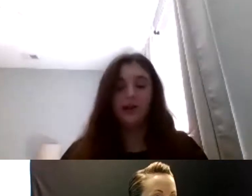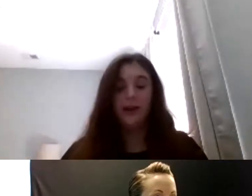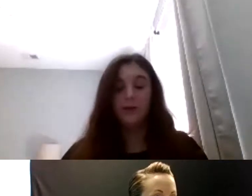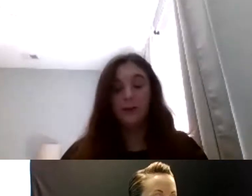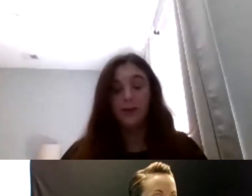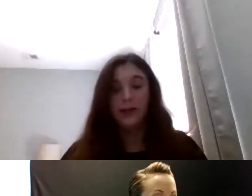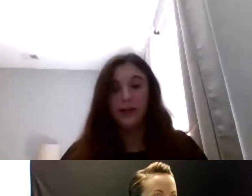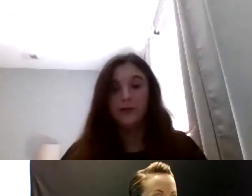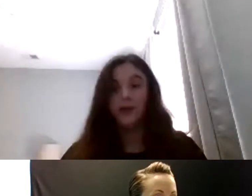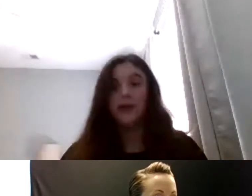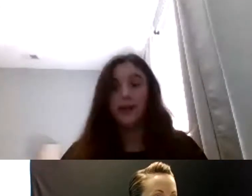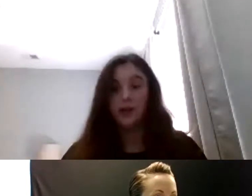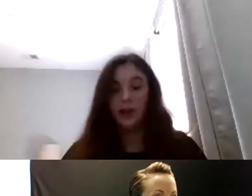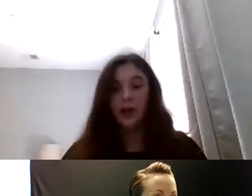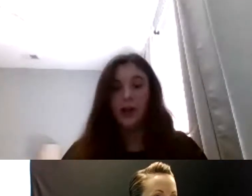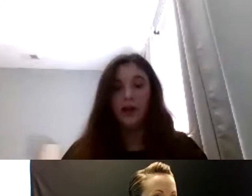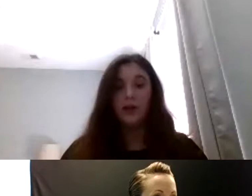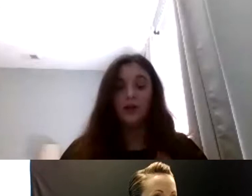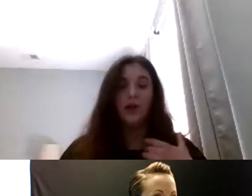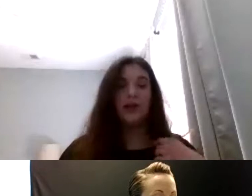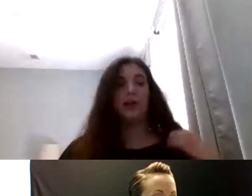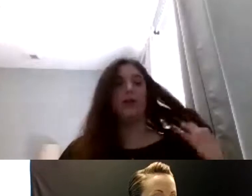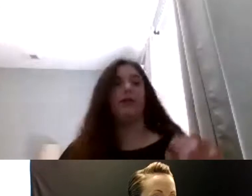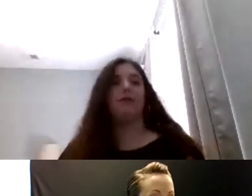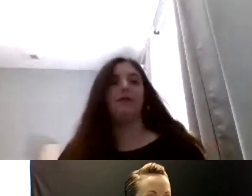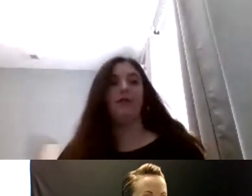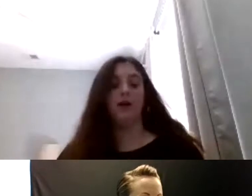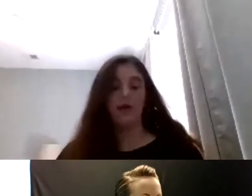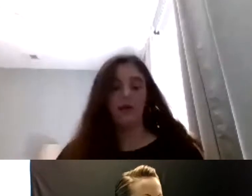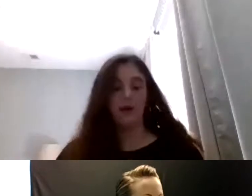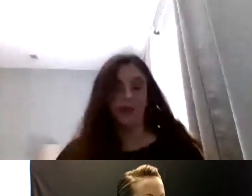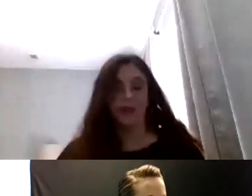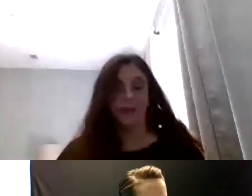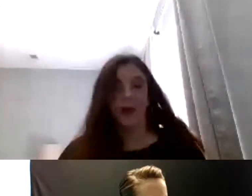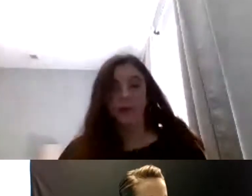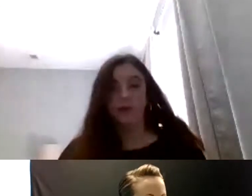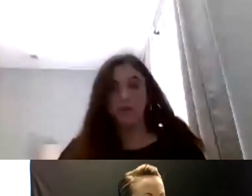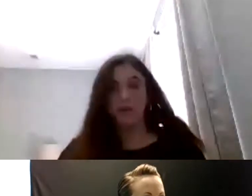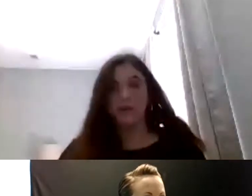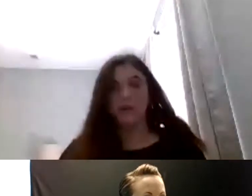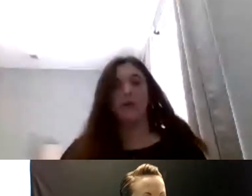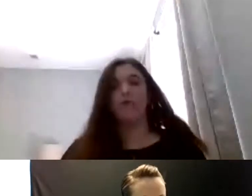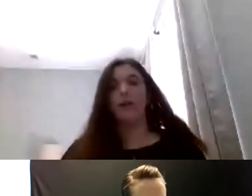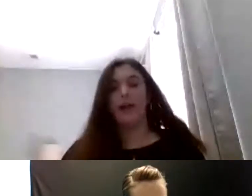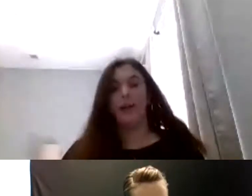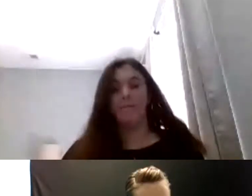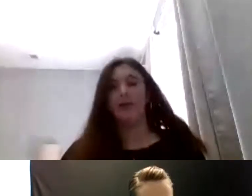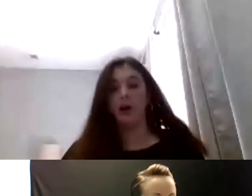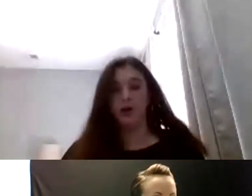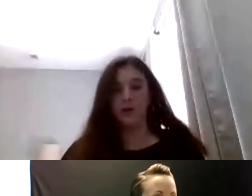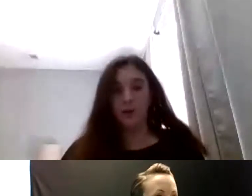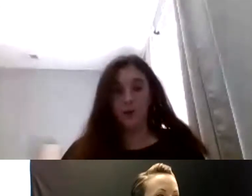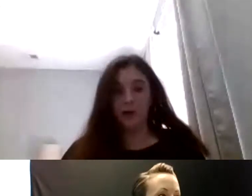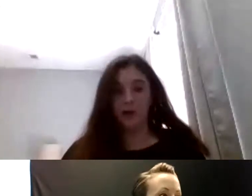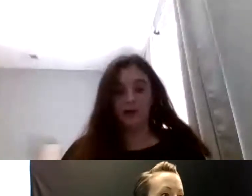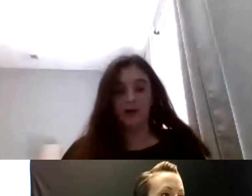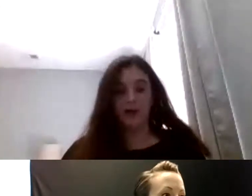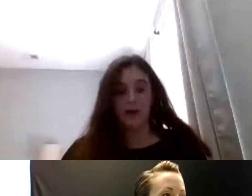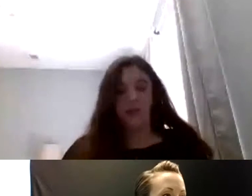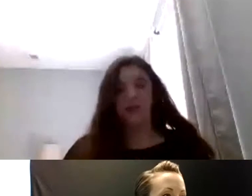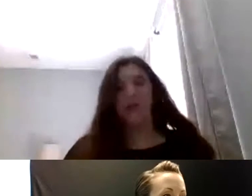and ensuring that they remember things for the next year. So I think not only focusing on what high school kids, especially for AP college